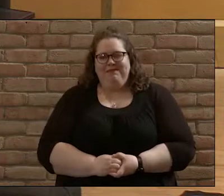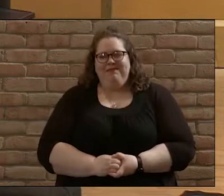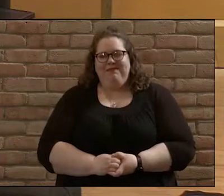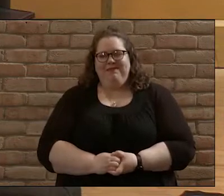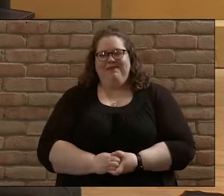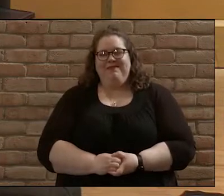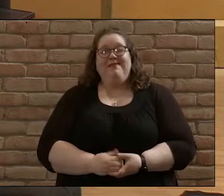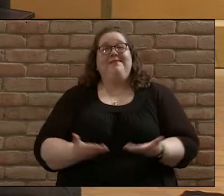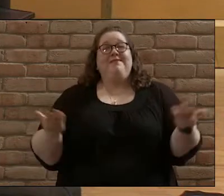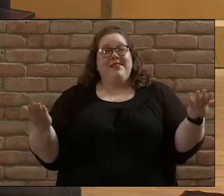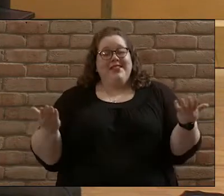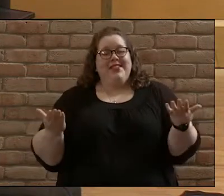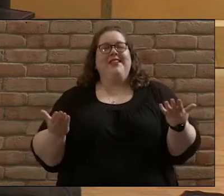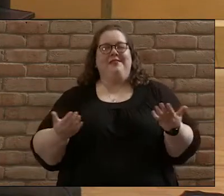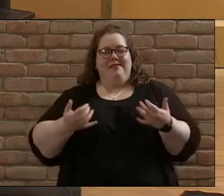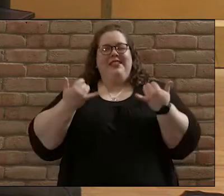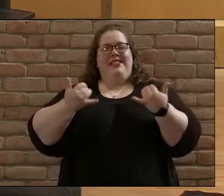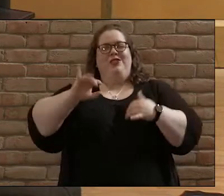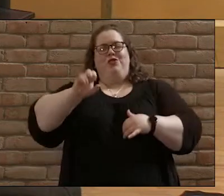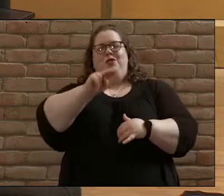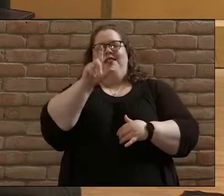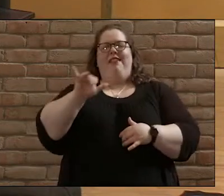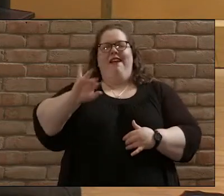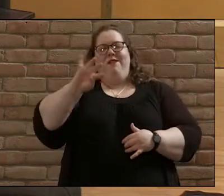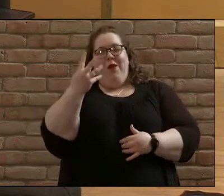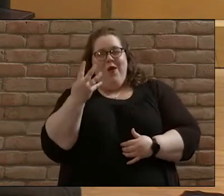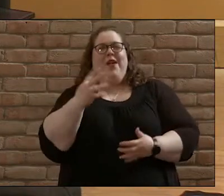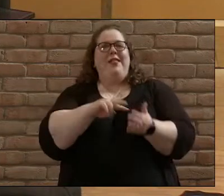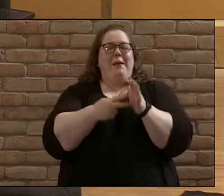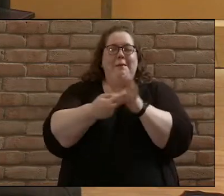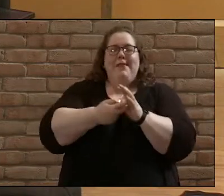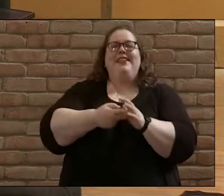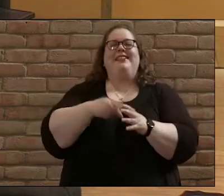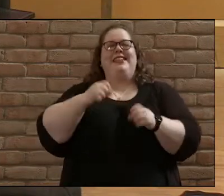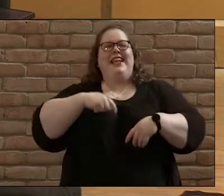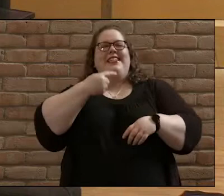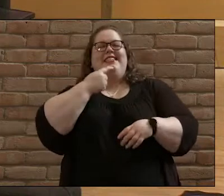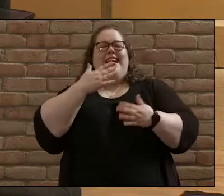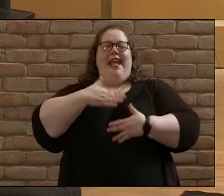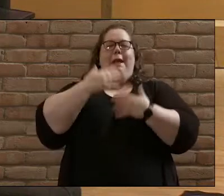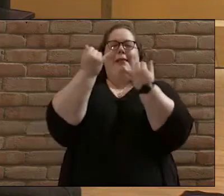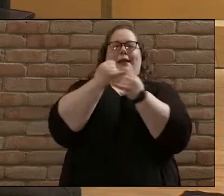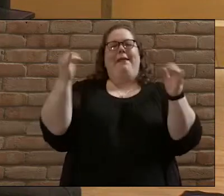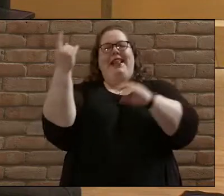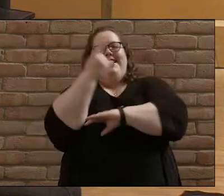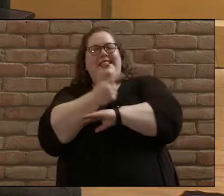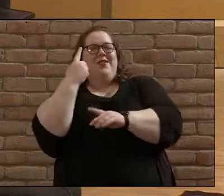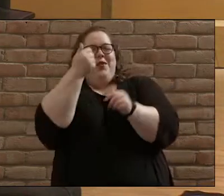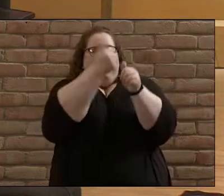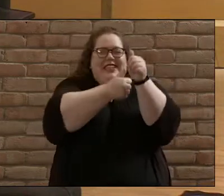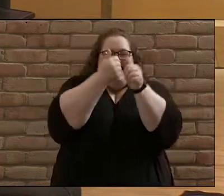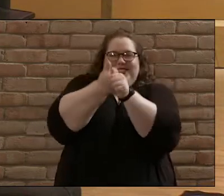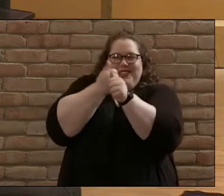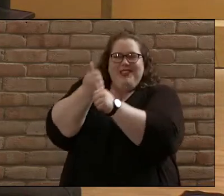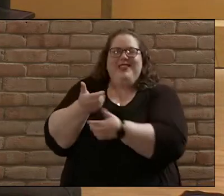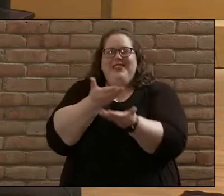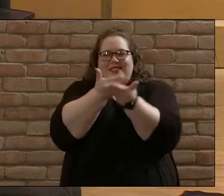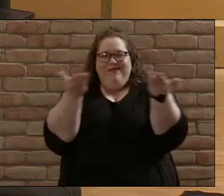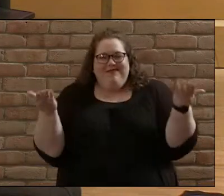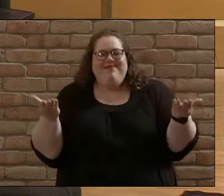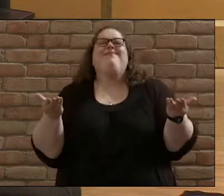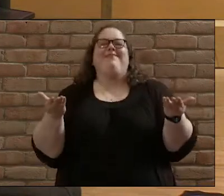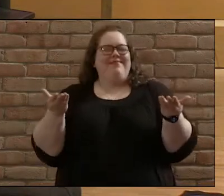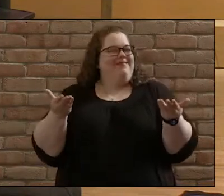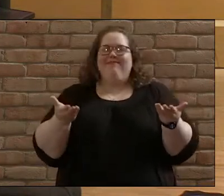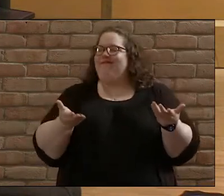Well, it is July 4th. And that means I get to say Happy Independence Day to each and every one of you. And what